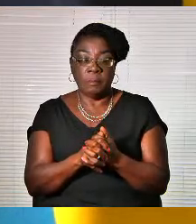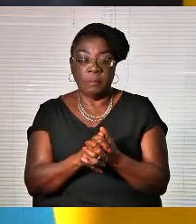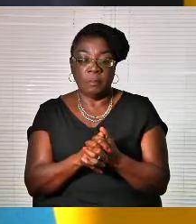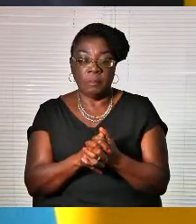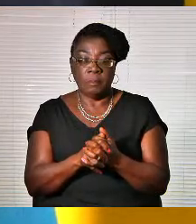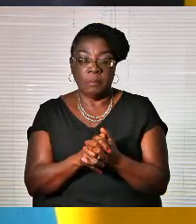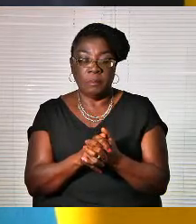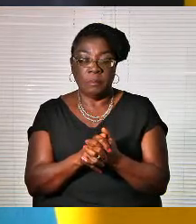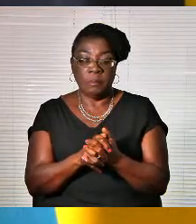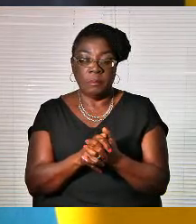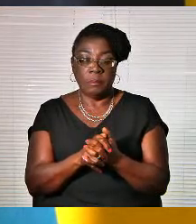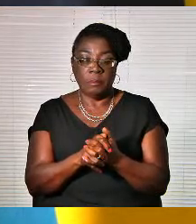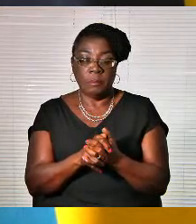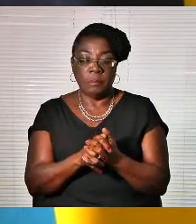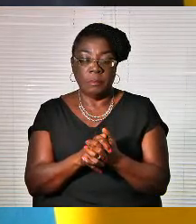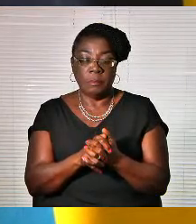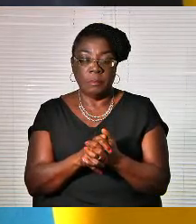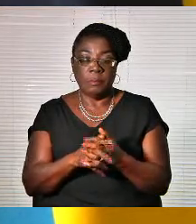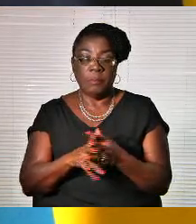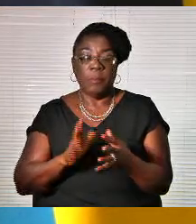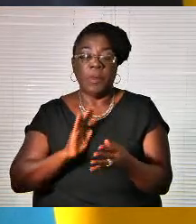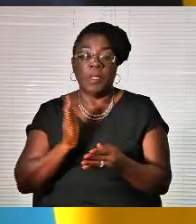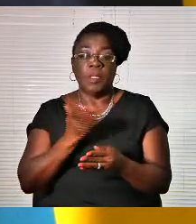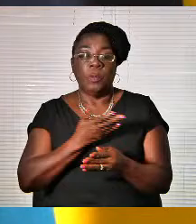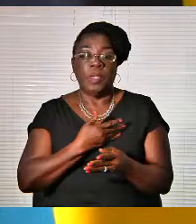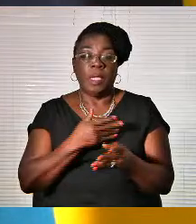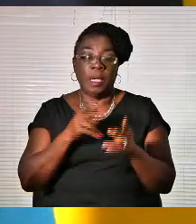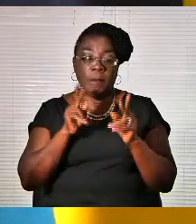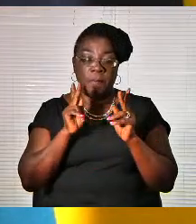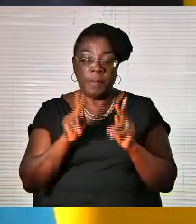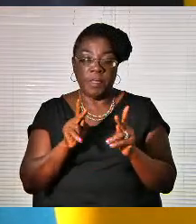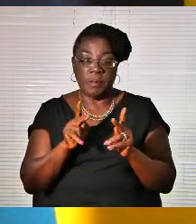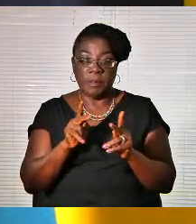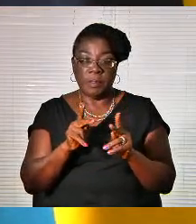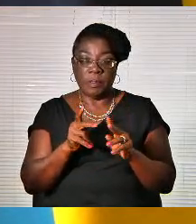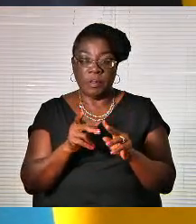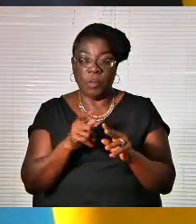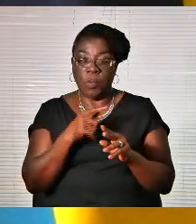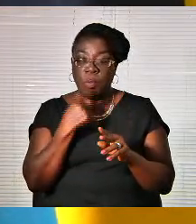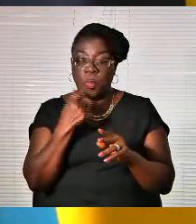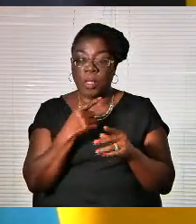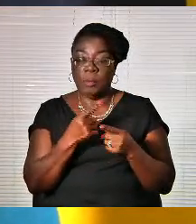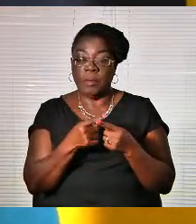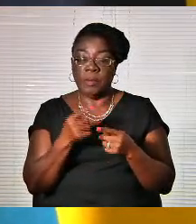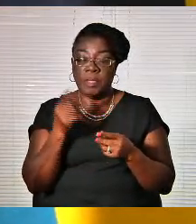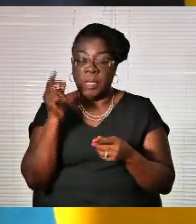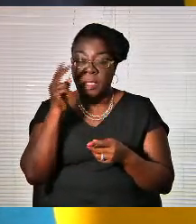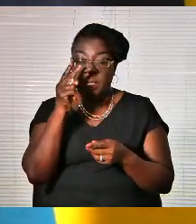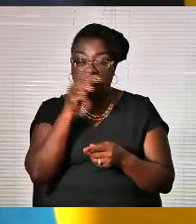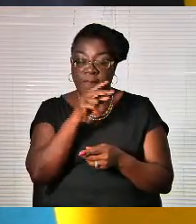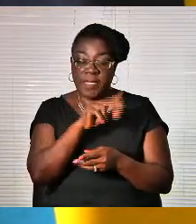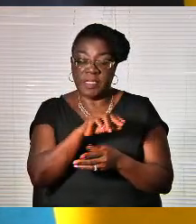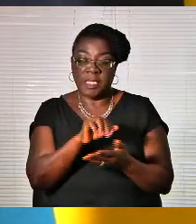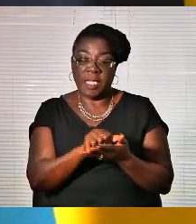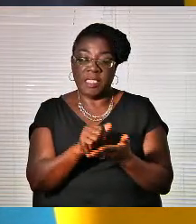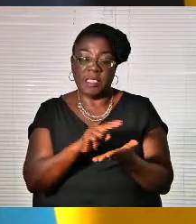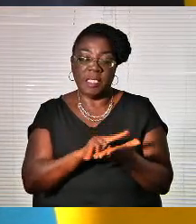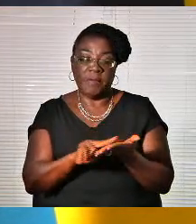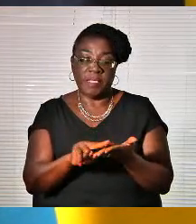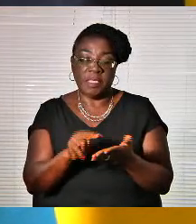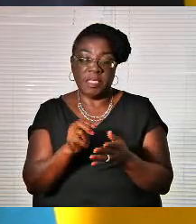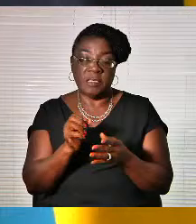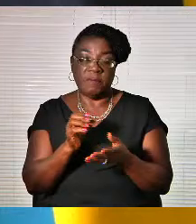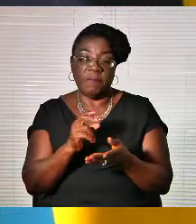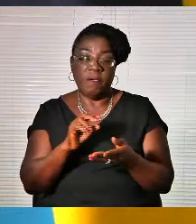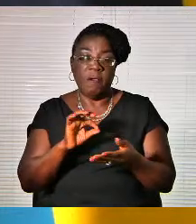what we have. Case investigation forms that or certainly it was paper-based